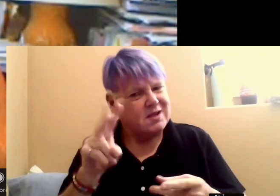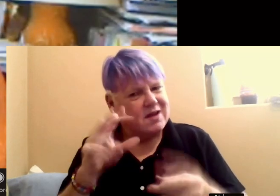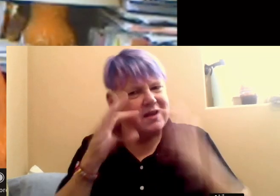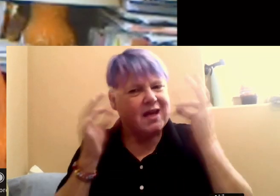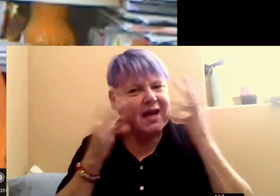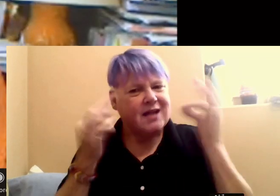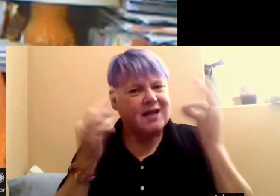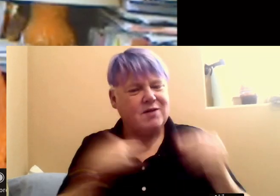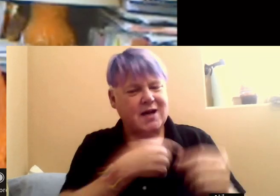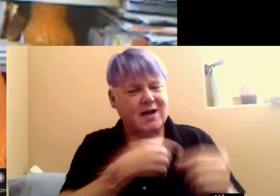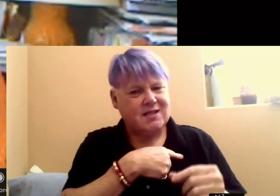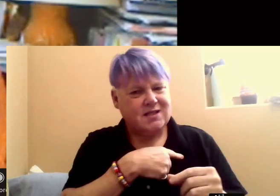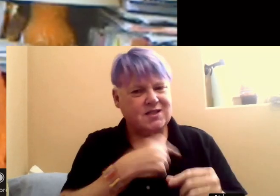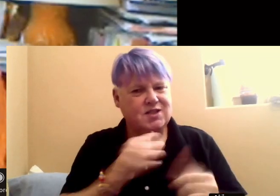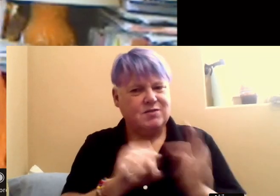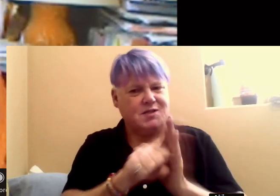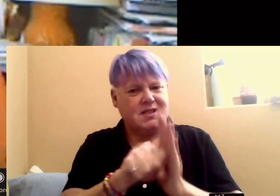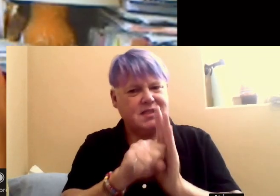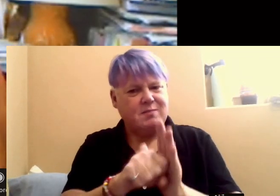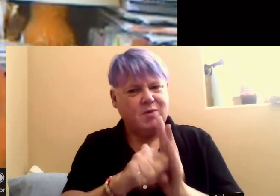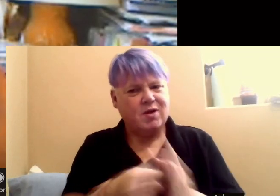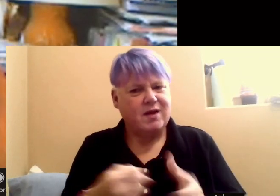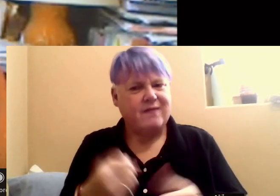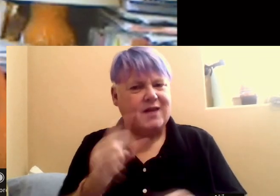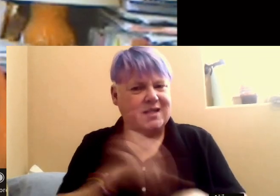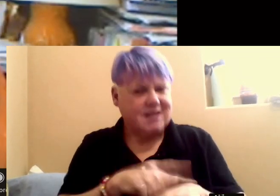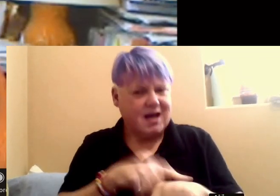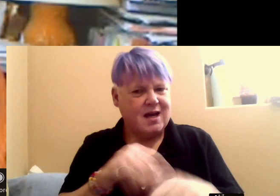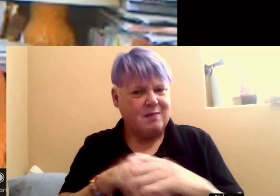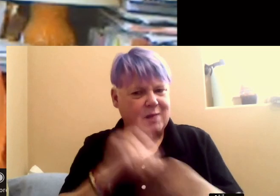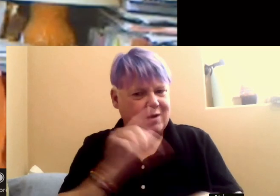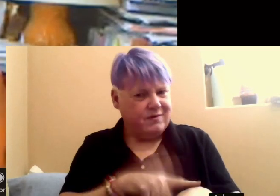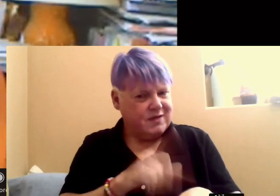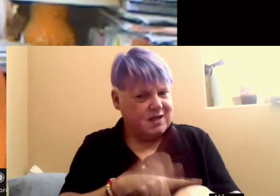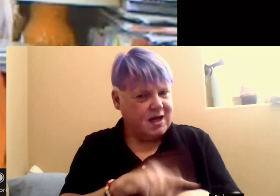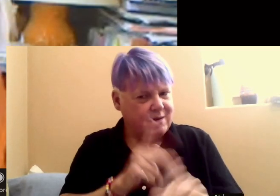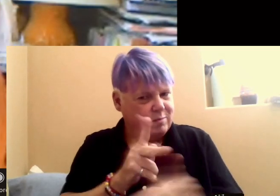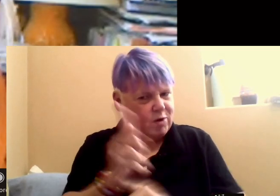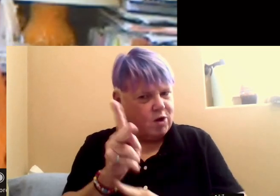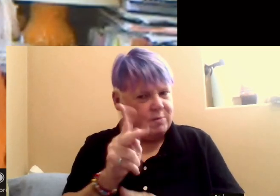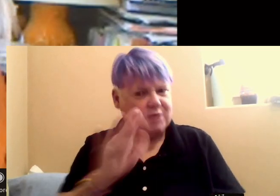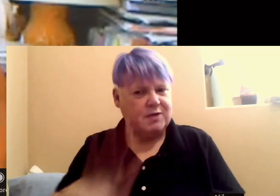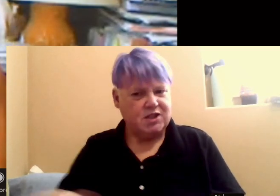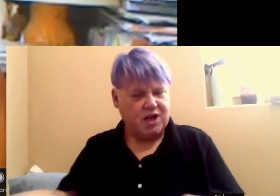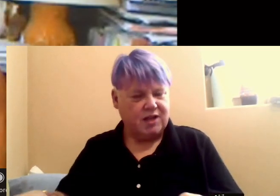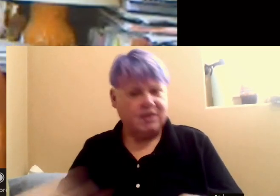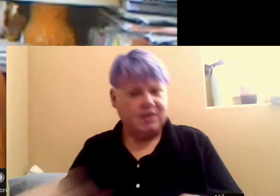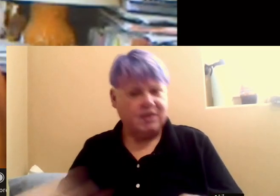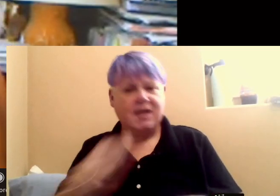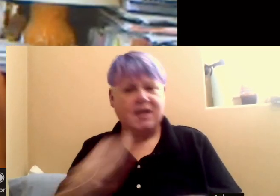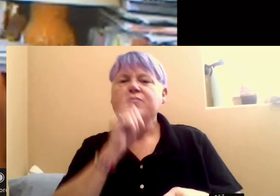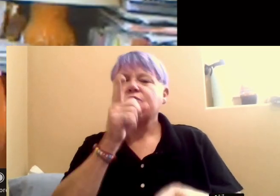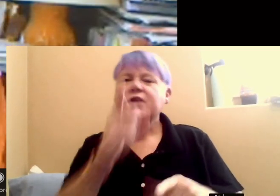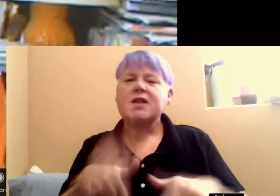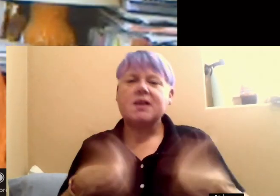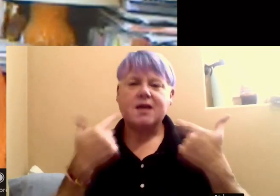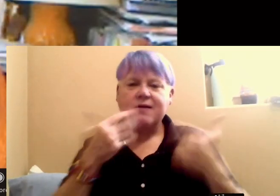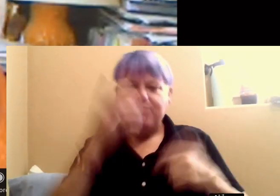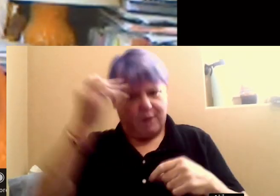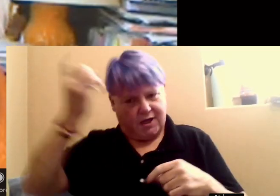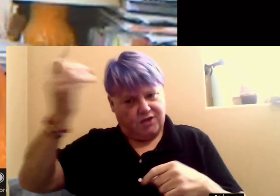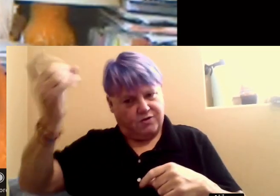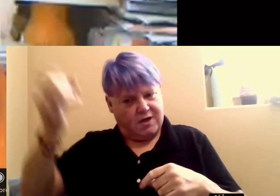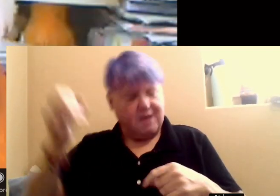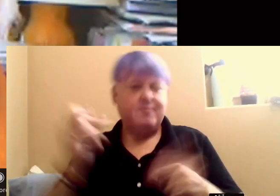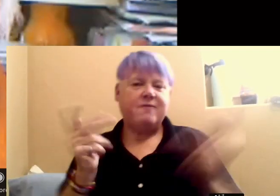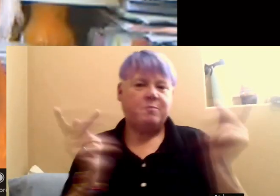us, she was a symbol of a time out of time, a pure zone between childhood and real life, where we could dream of a perfection